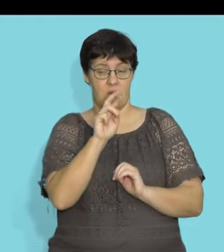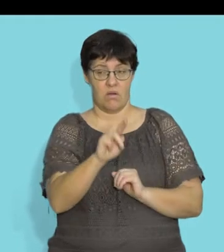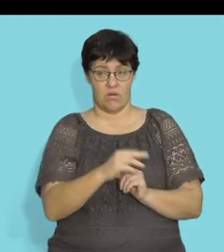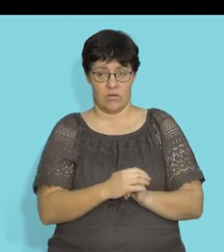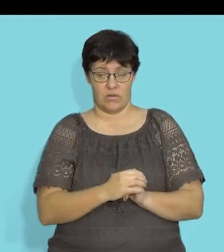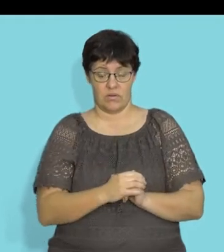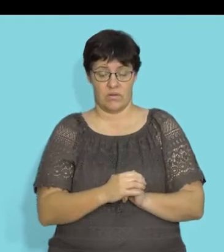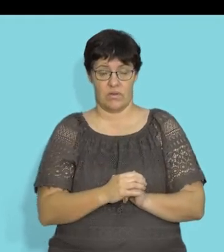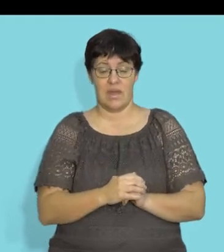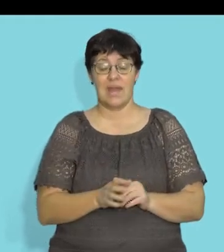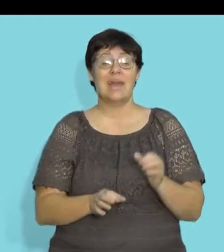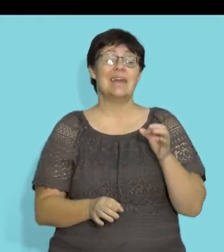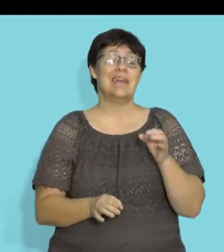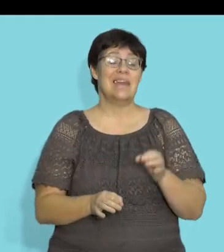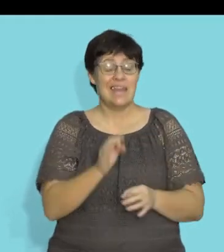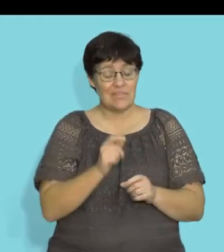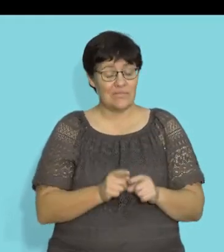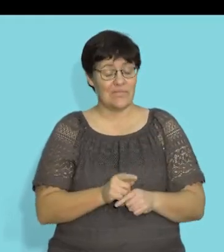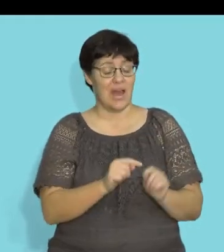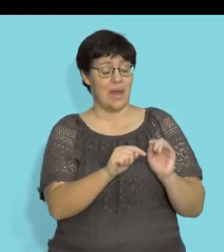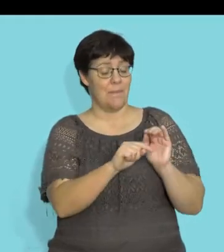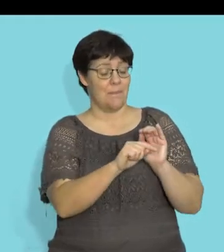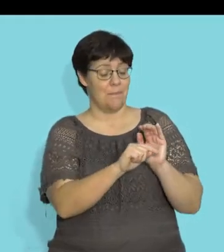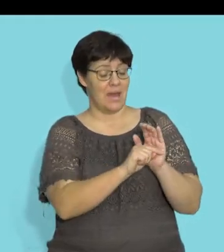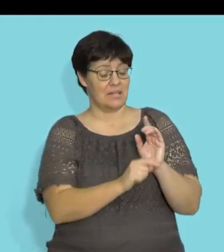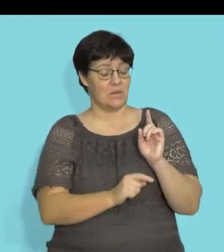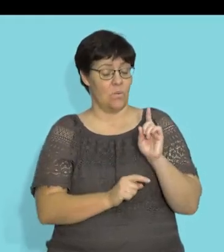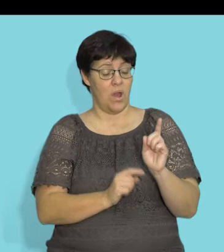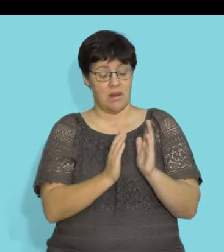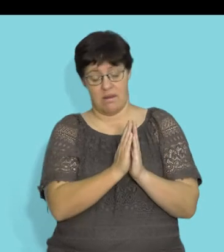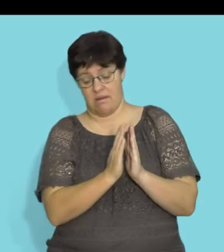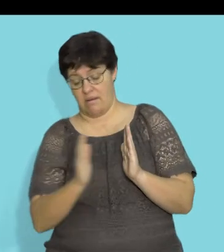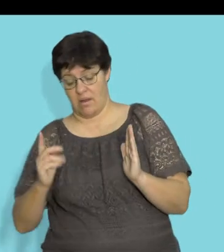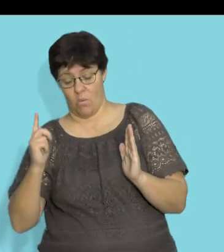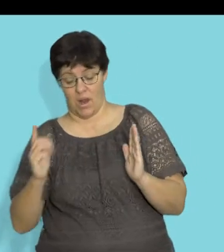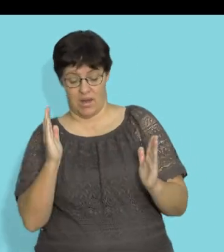a over 1 minus r if